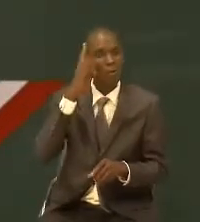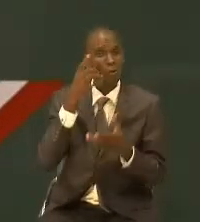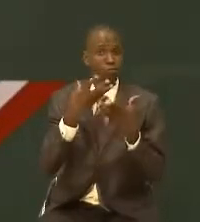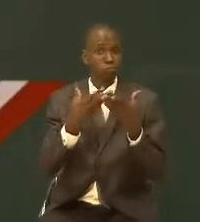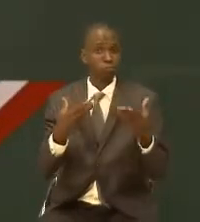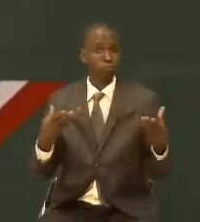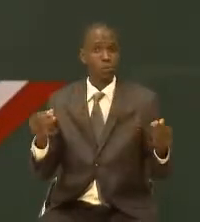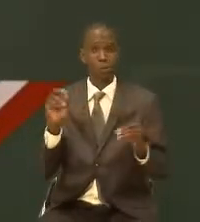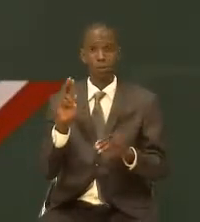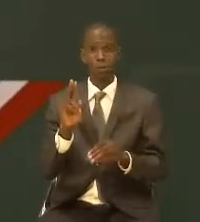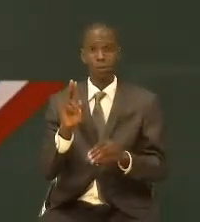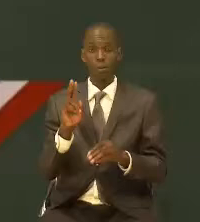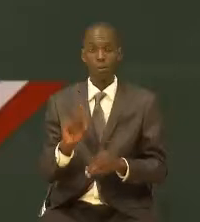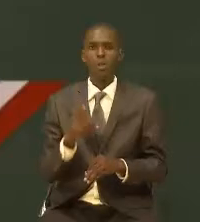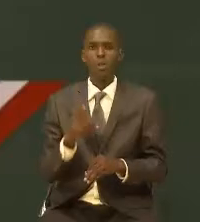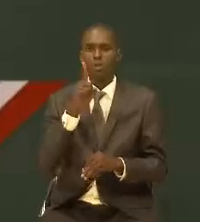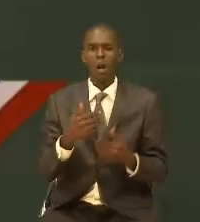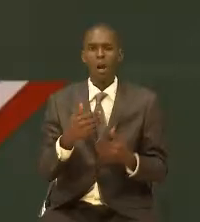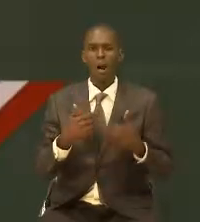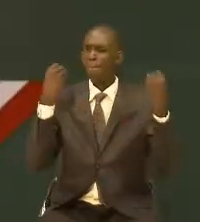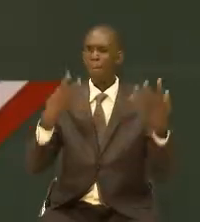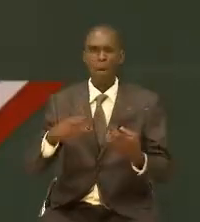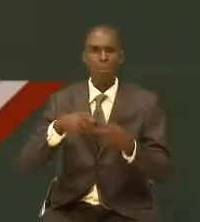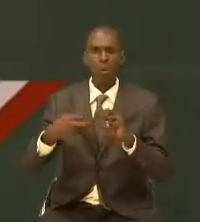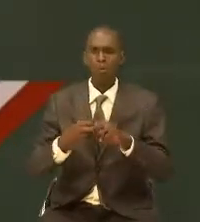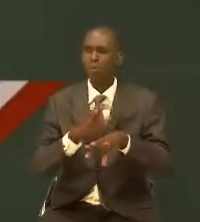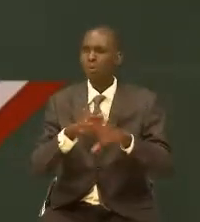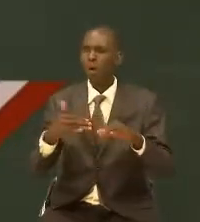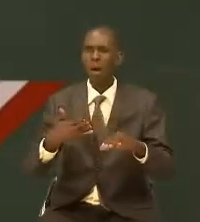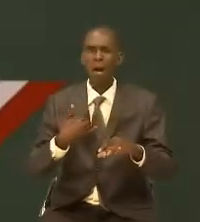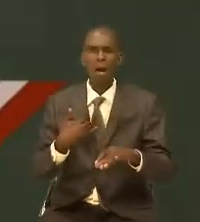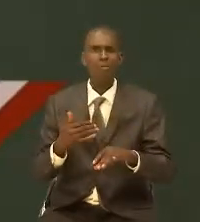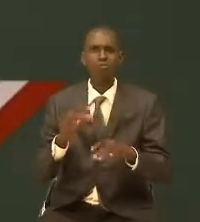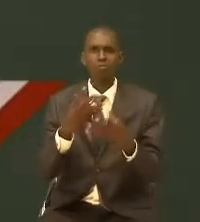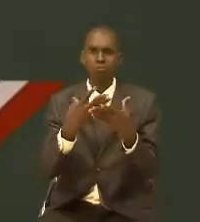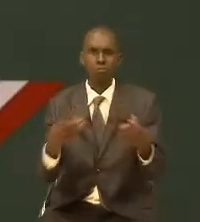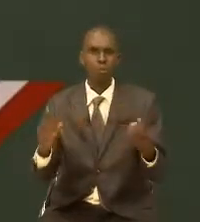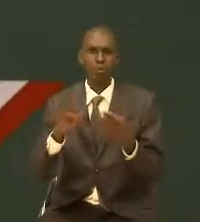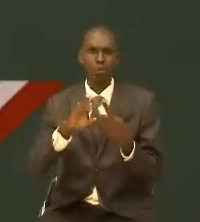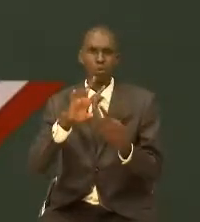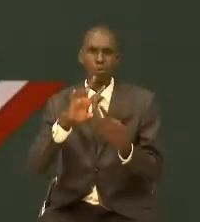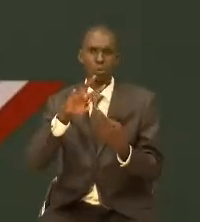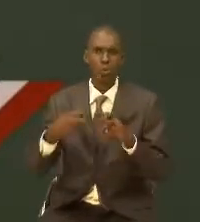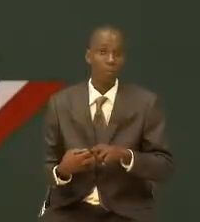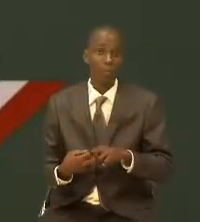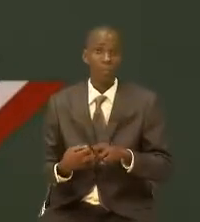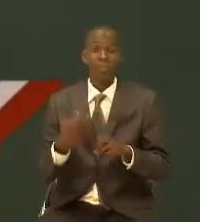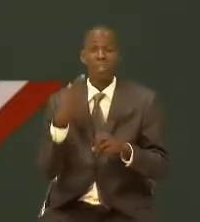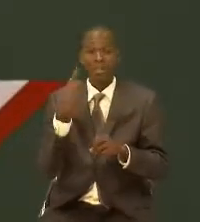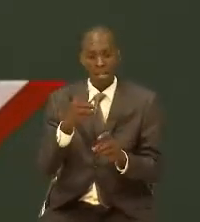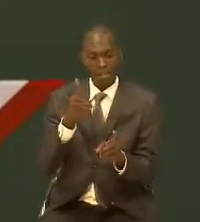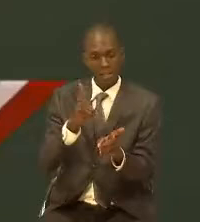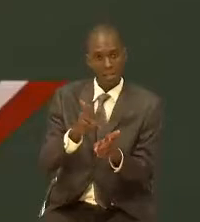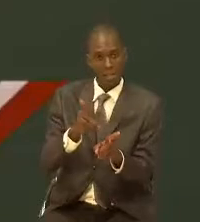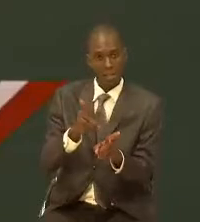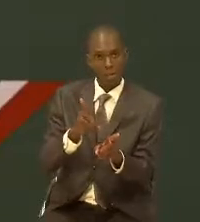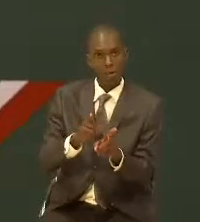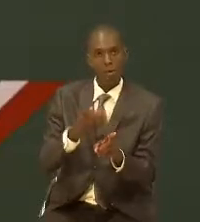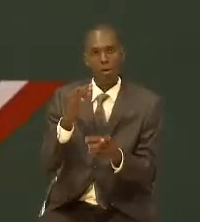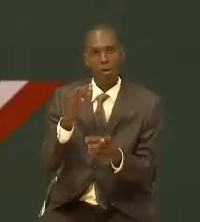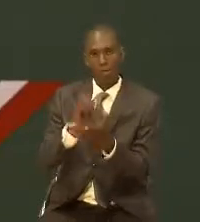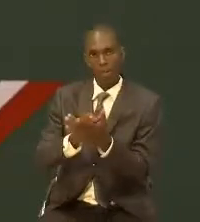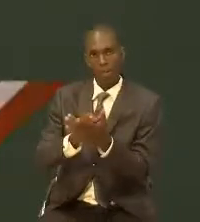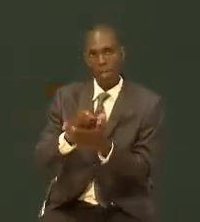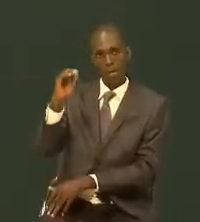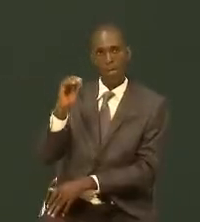have not found solution to the problem the the impotence of the man our